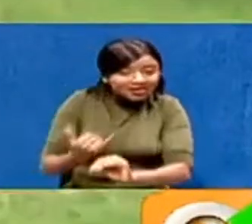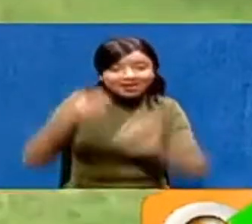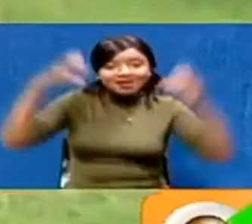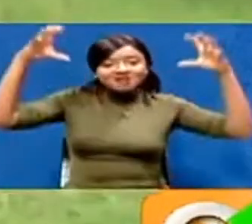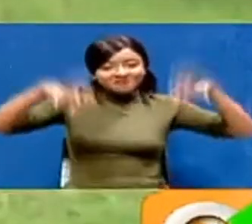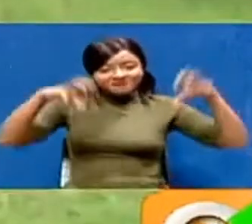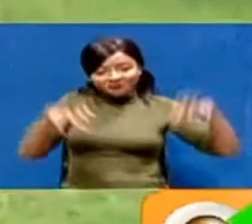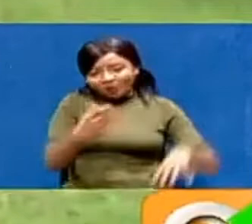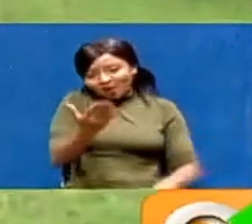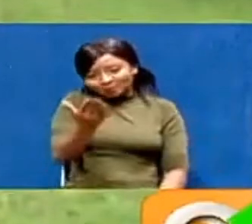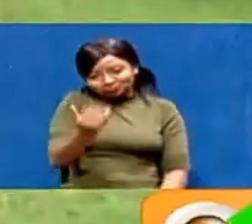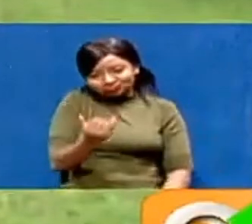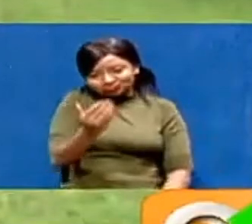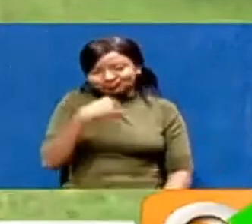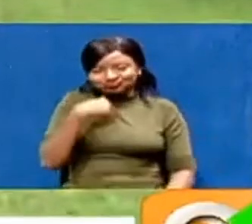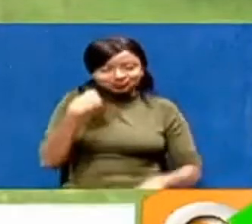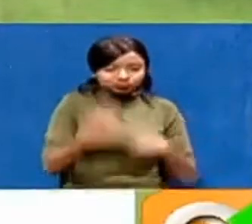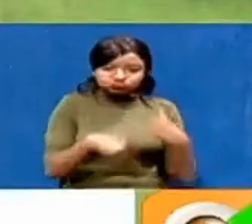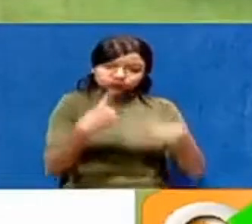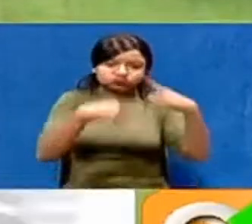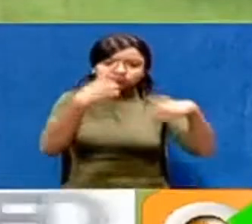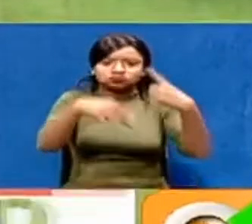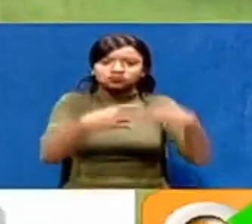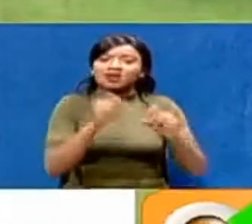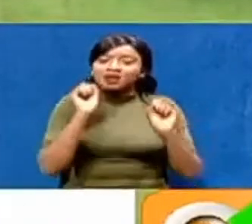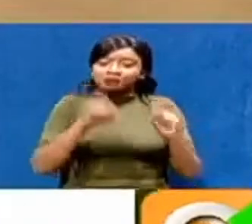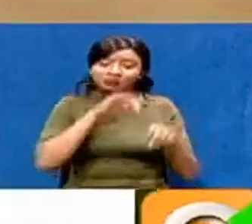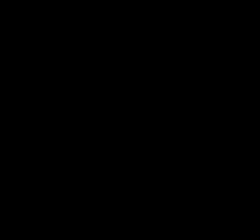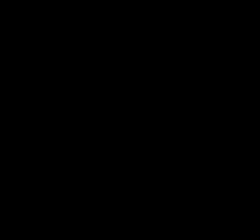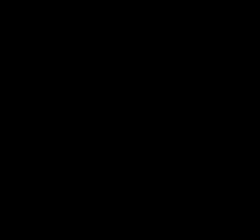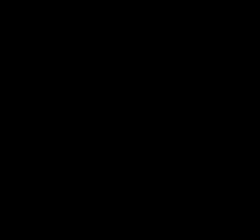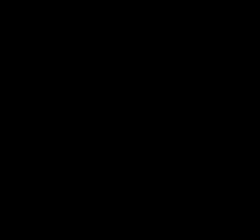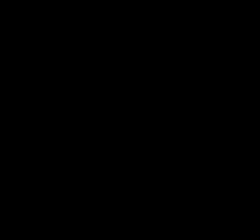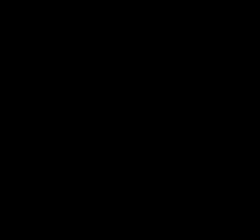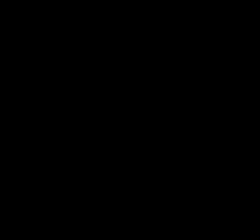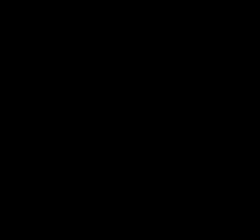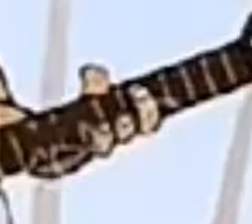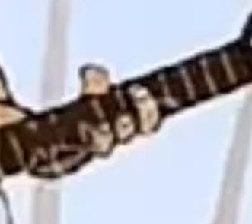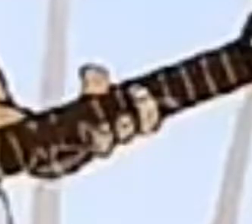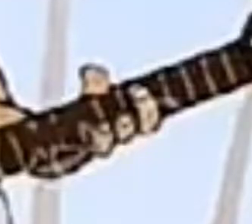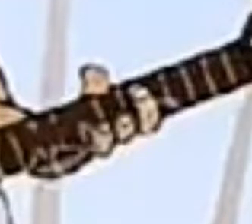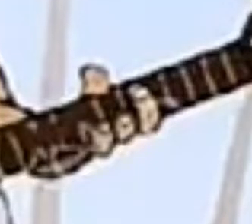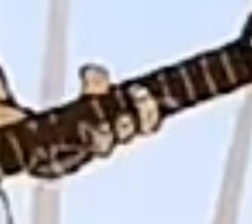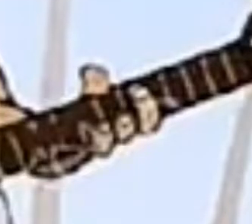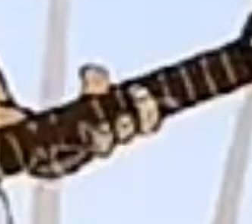bado inaendelea na inaweza leta madhara zaidi.